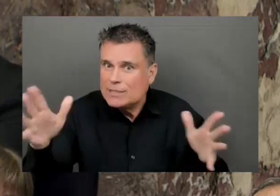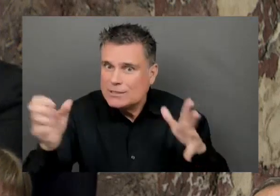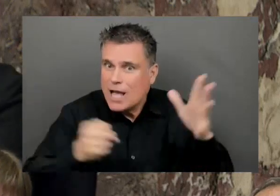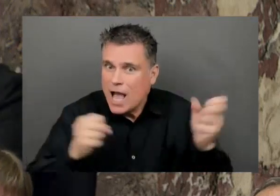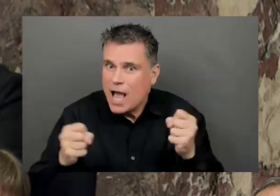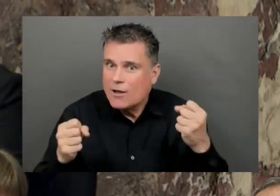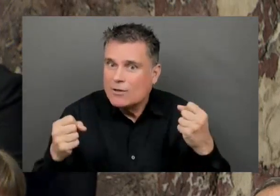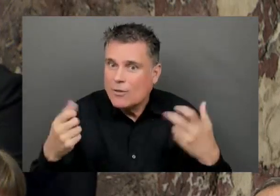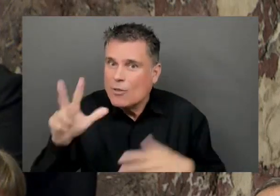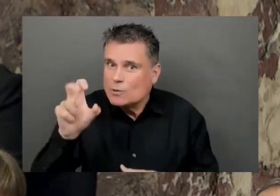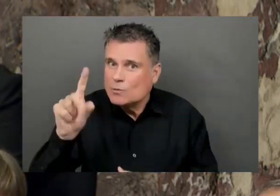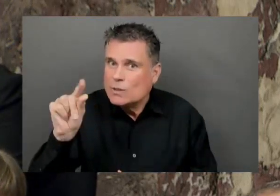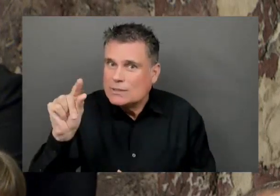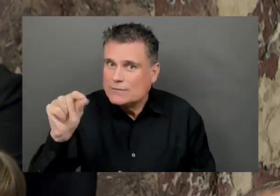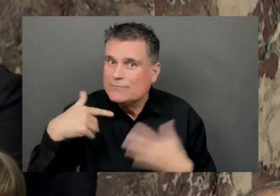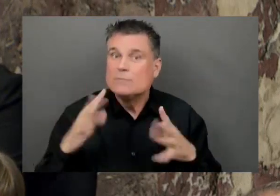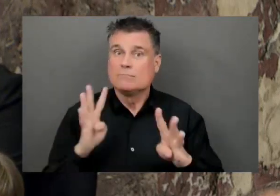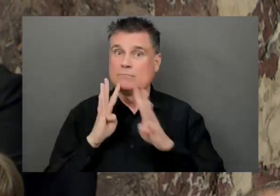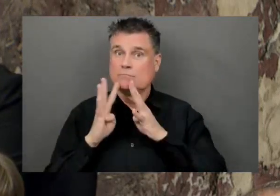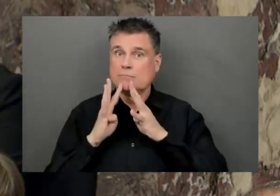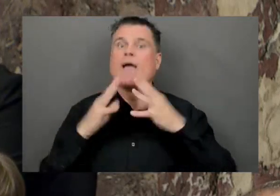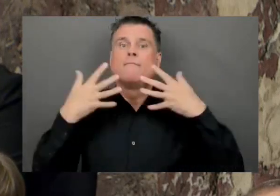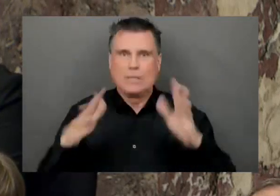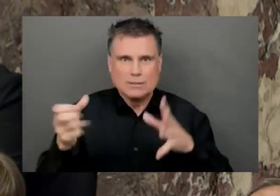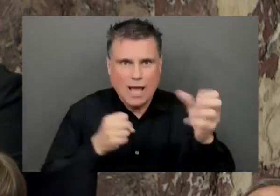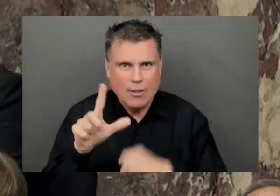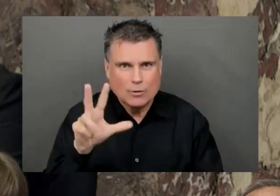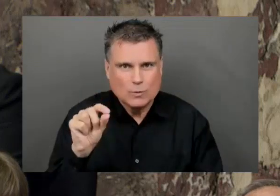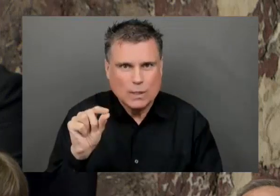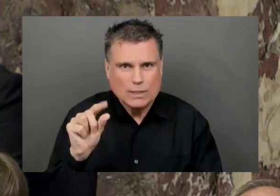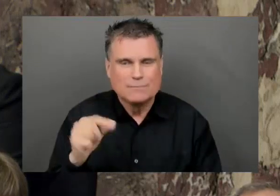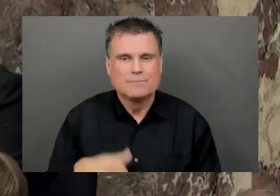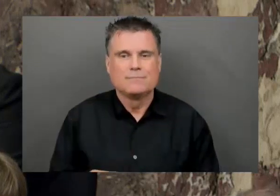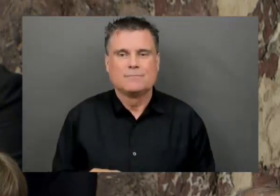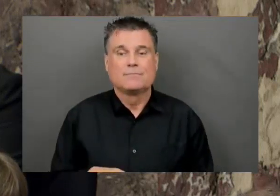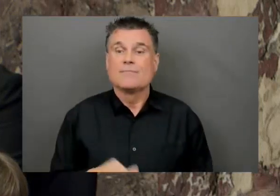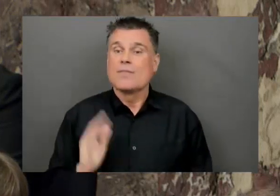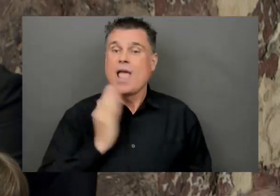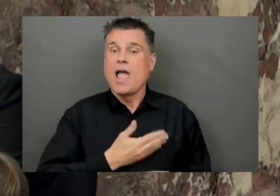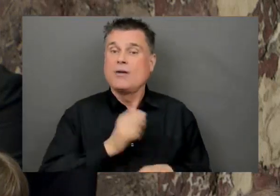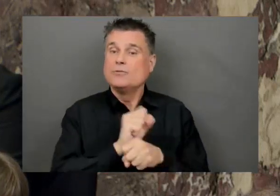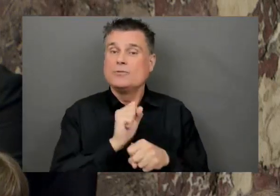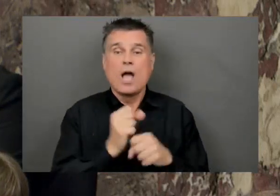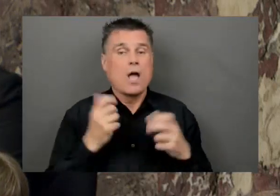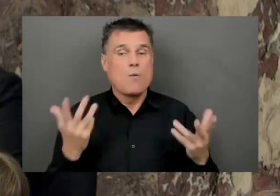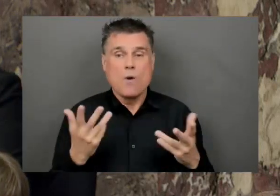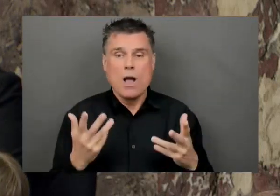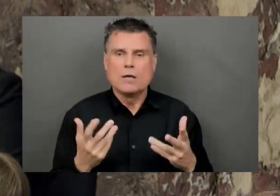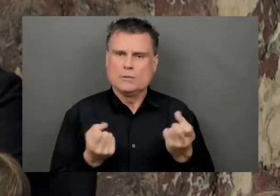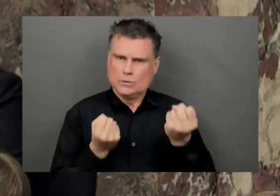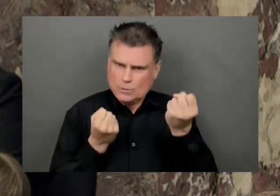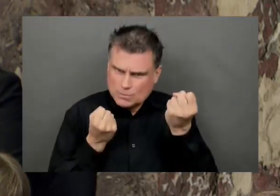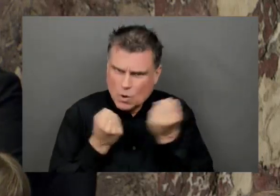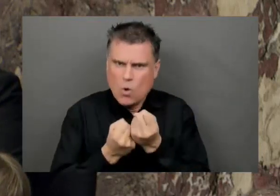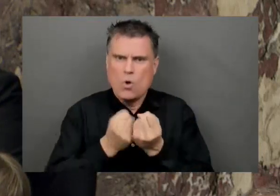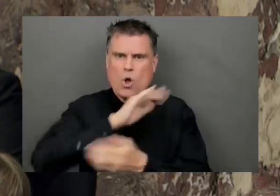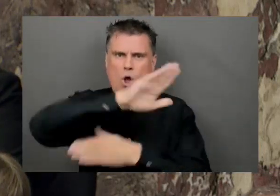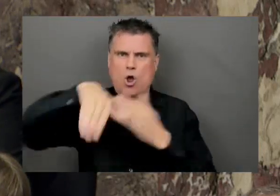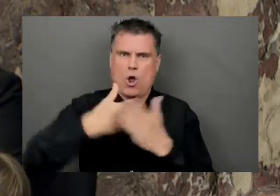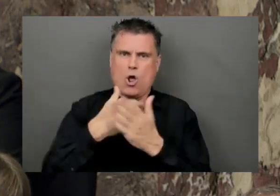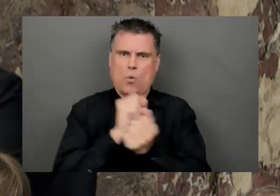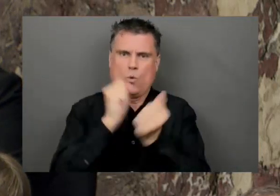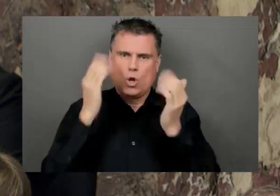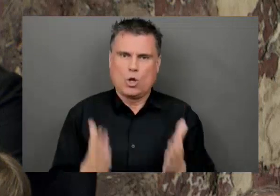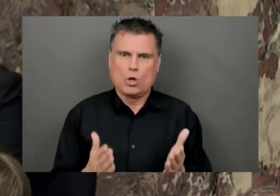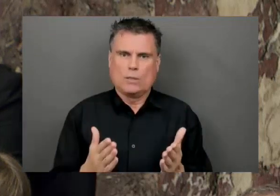And Honourable Speaker, our job is to support all of our workers in our public healthcare system and to support